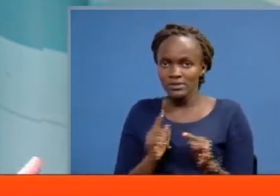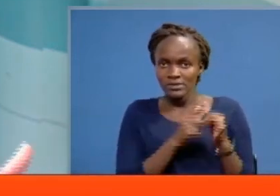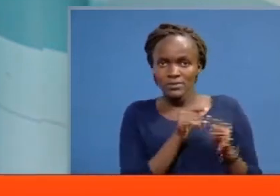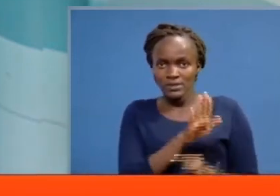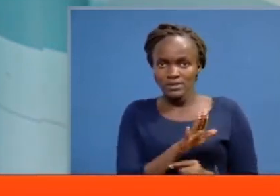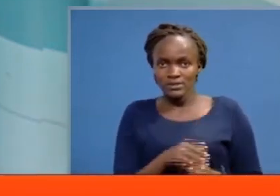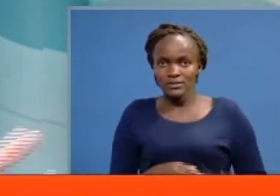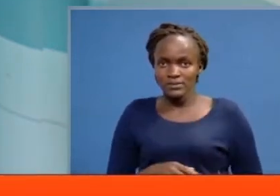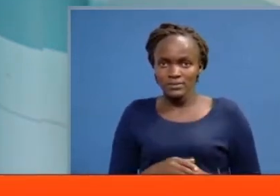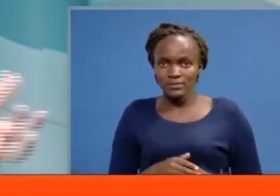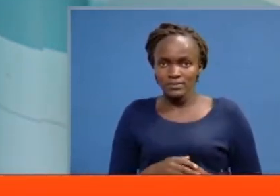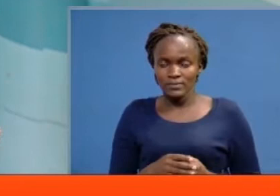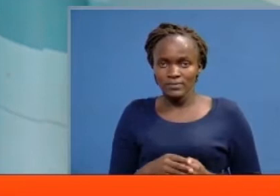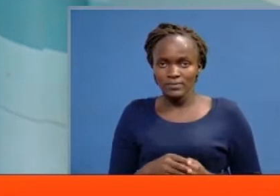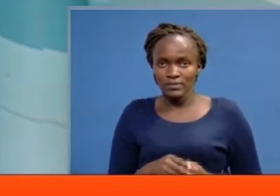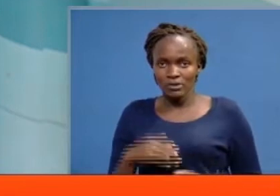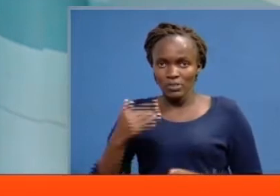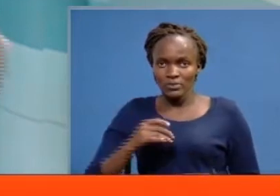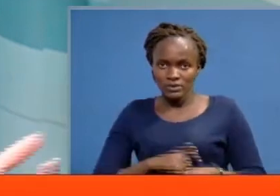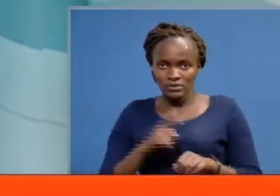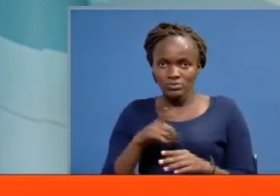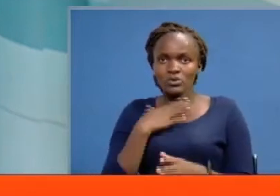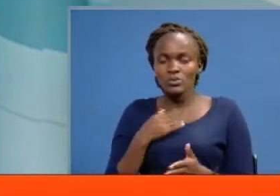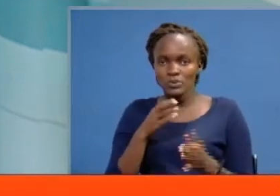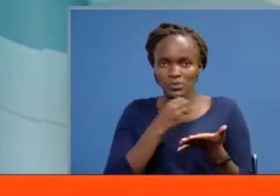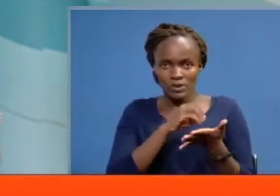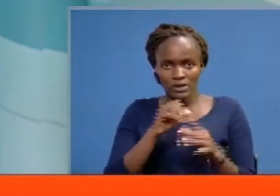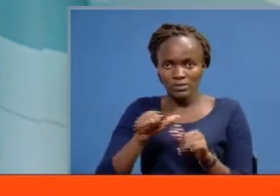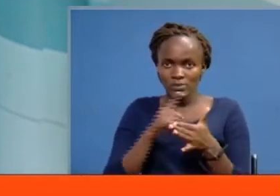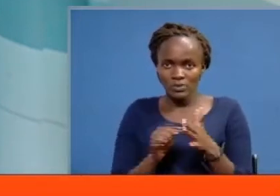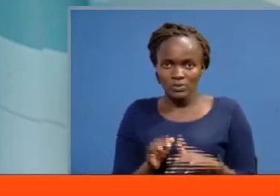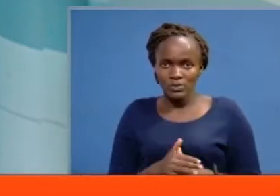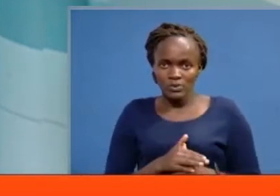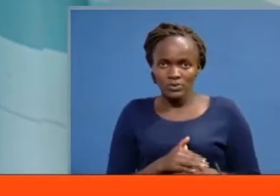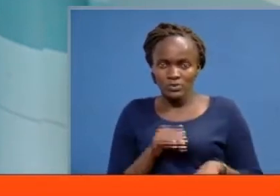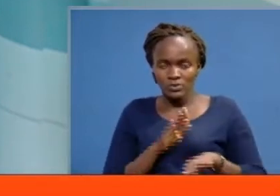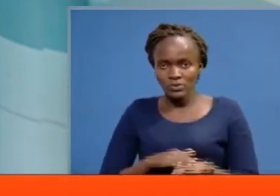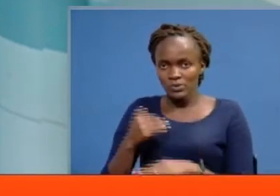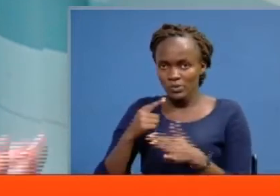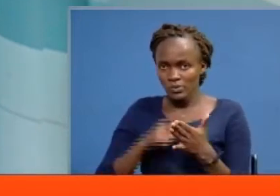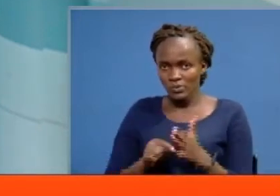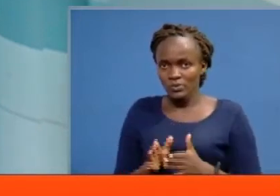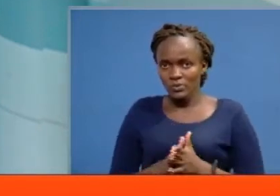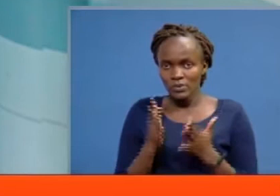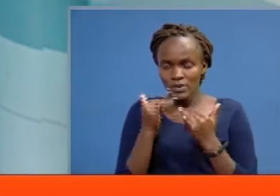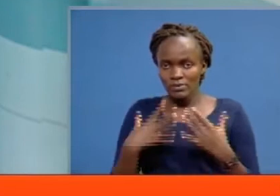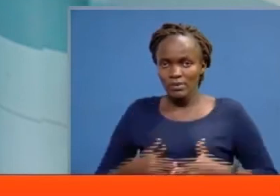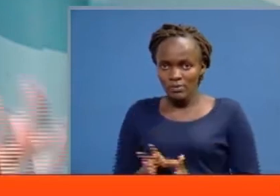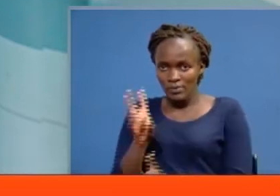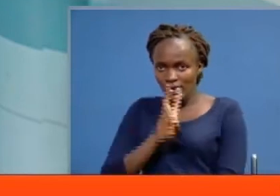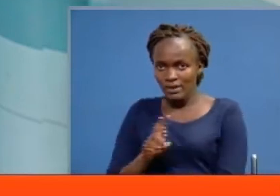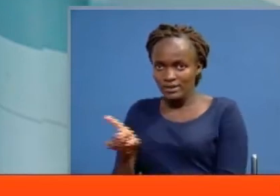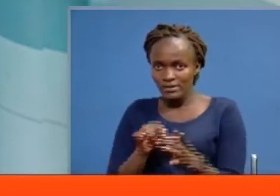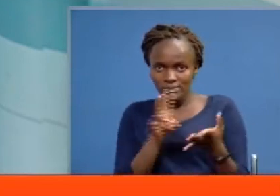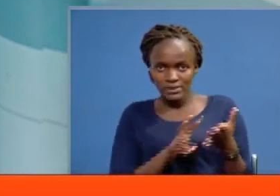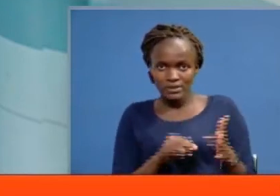experiences, and every other time you want to write content around what you are good at, because there are people watching, there are people reading